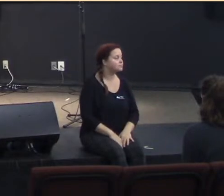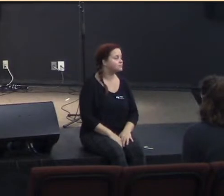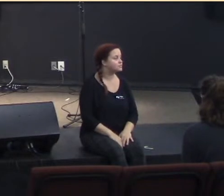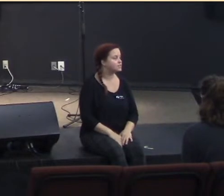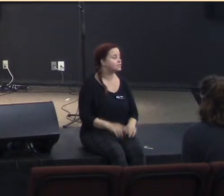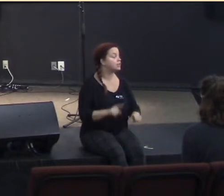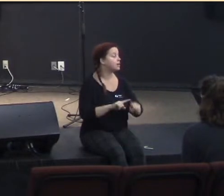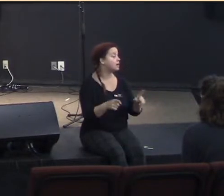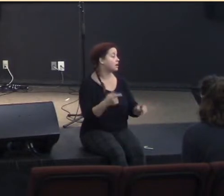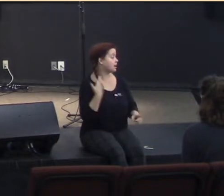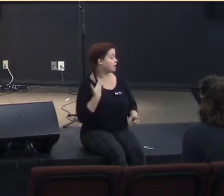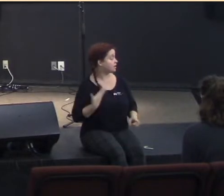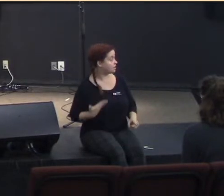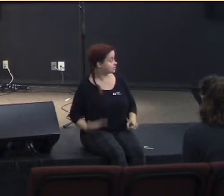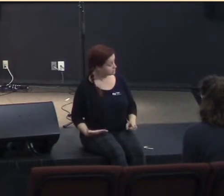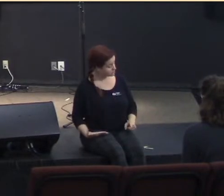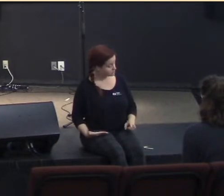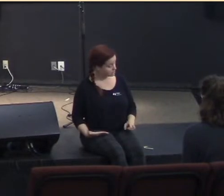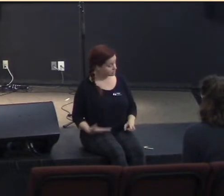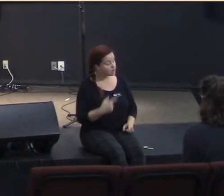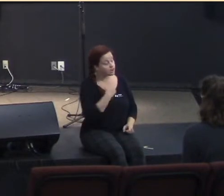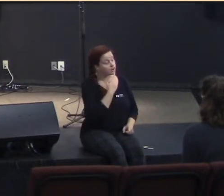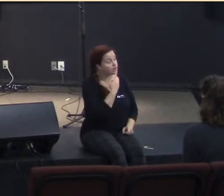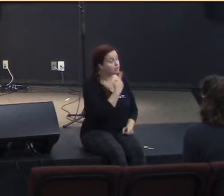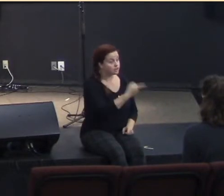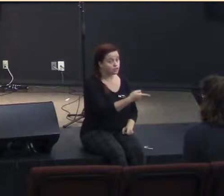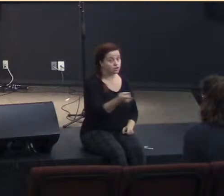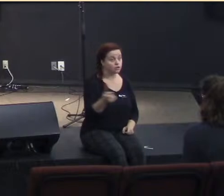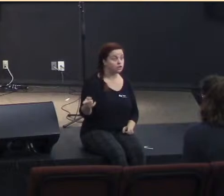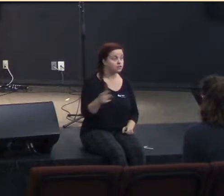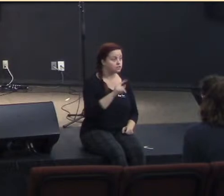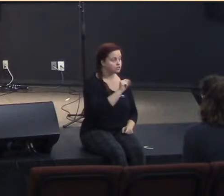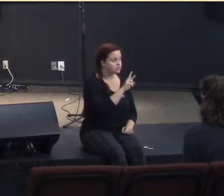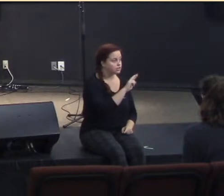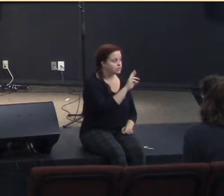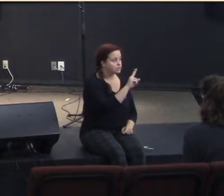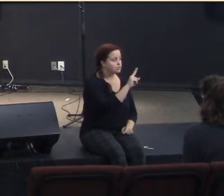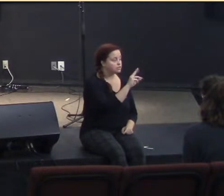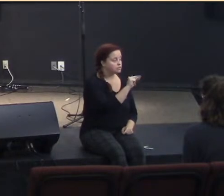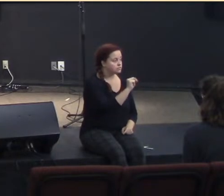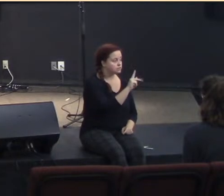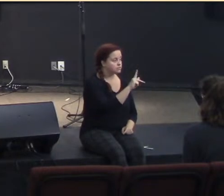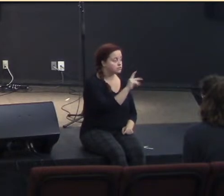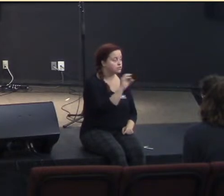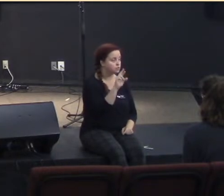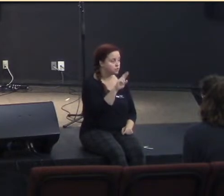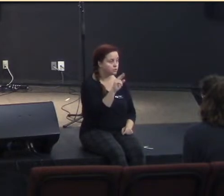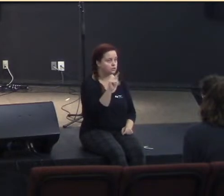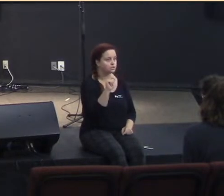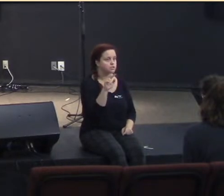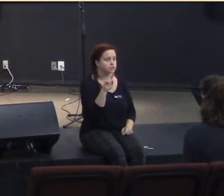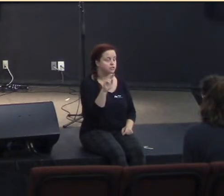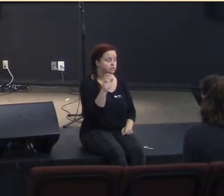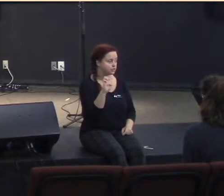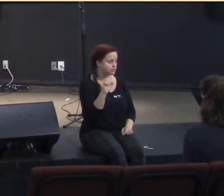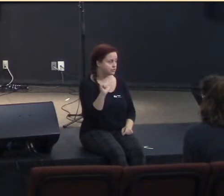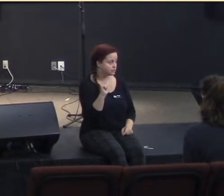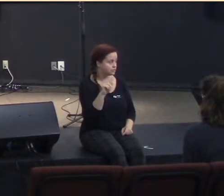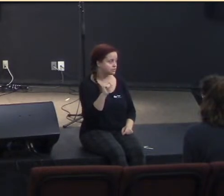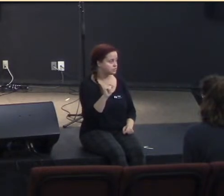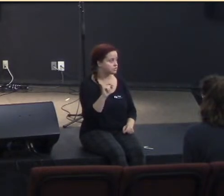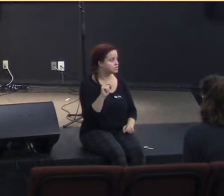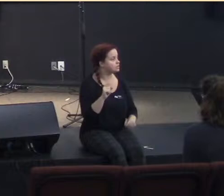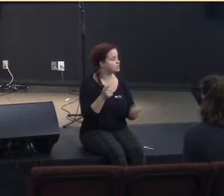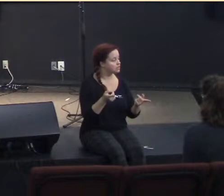But I am going to tell you guys about the Trunk or Treat coming up on October 23rd. So I'm